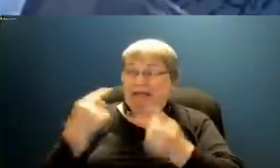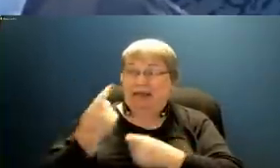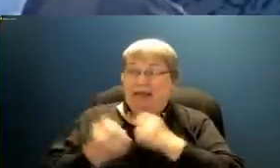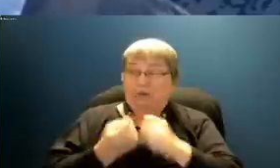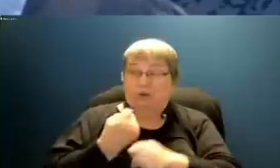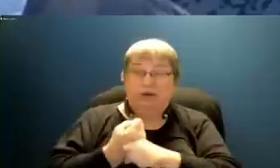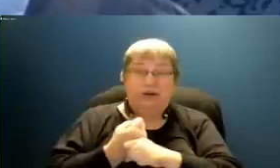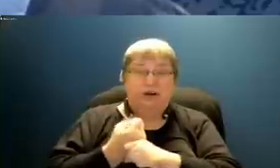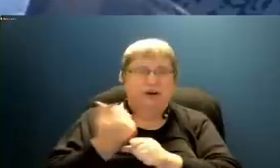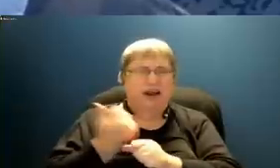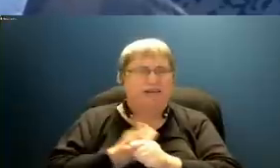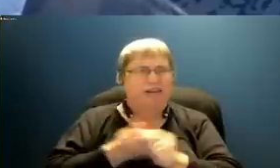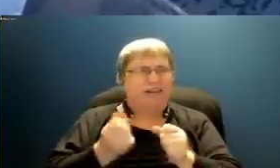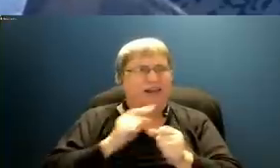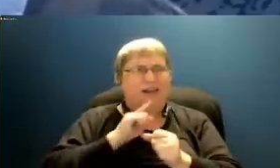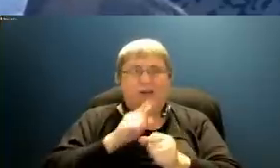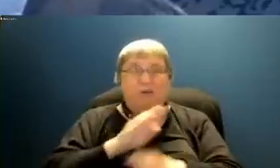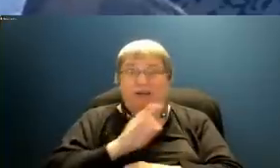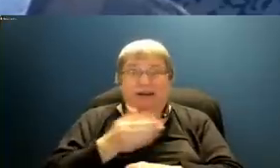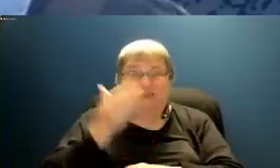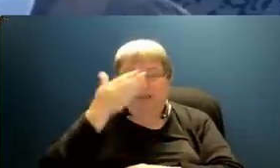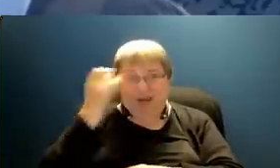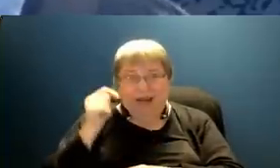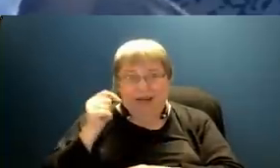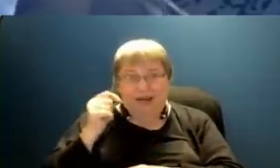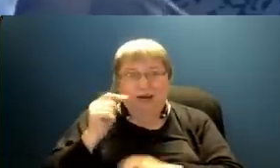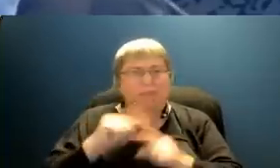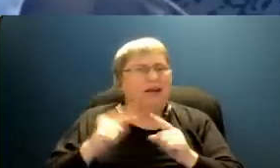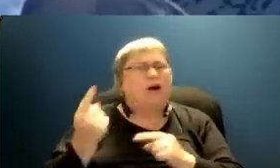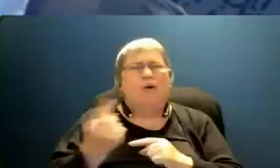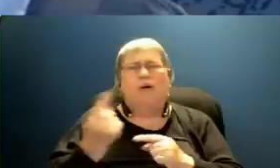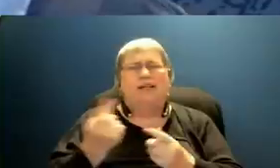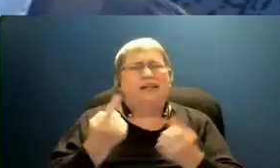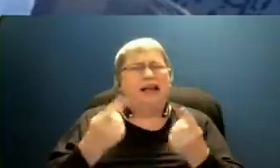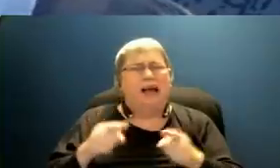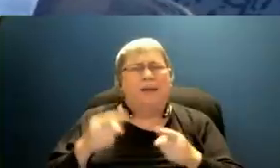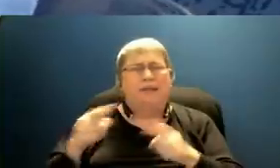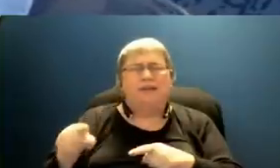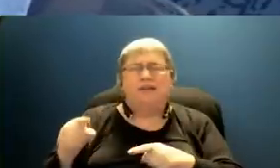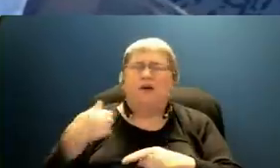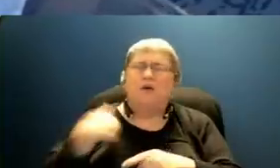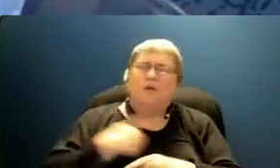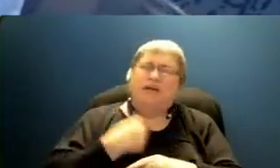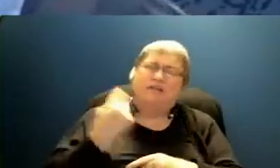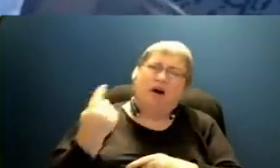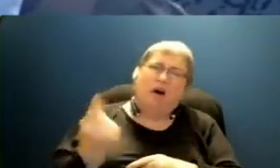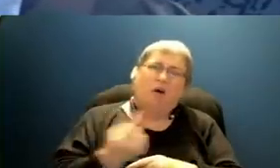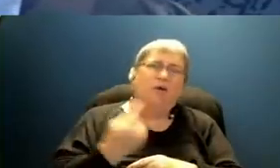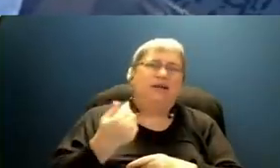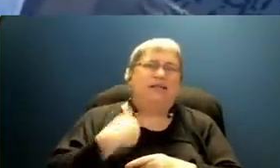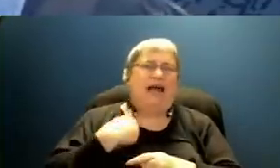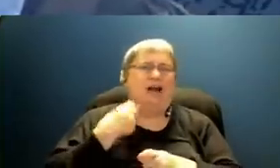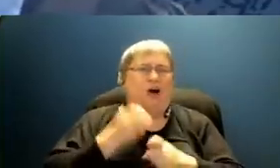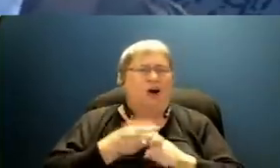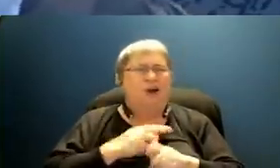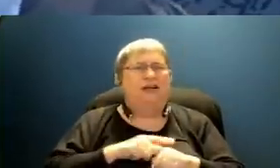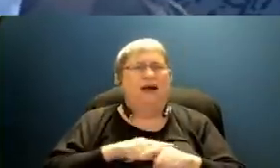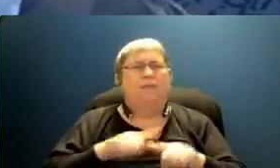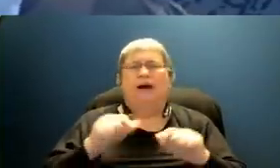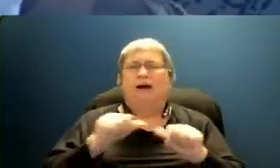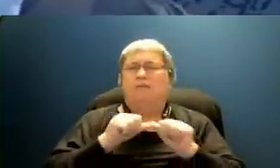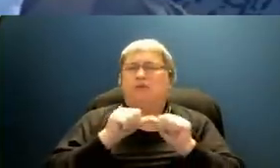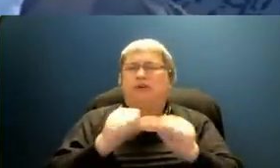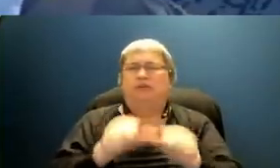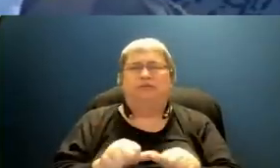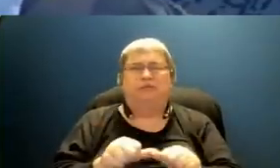what time isn't uncertain? And when haven't you faced uncertainty and moved ahead? No one models